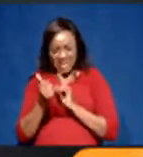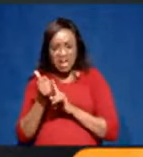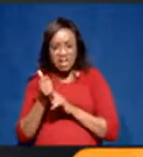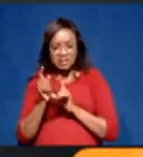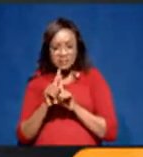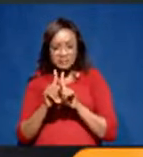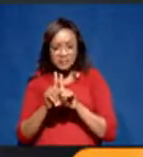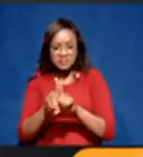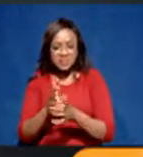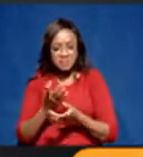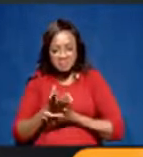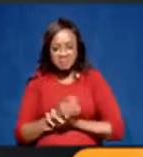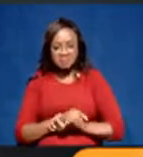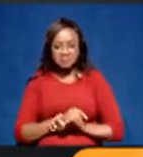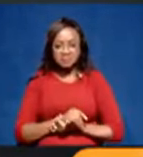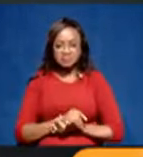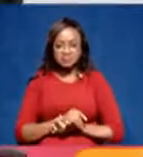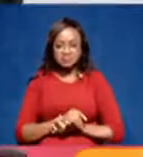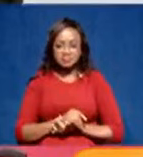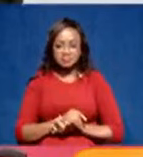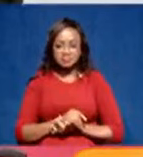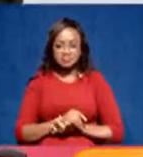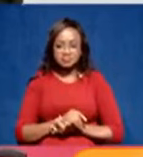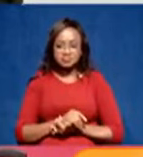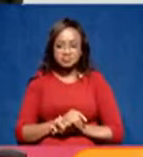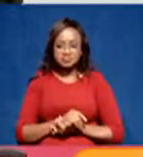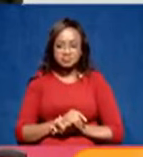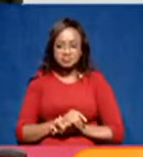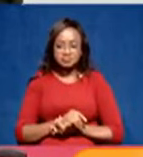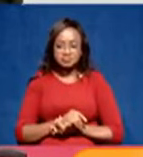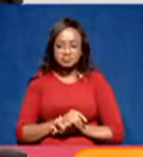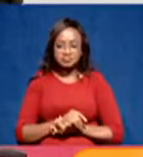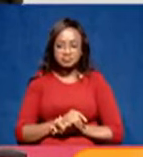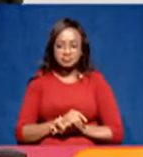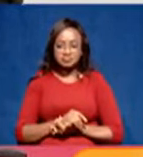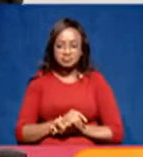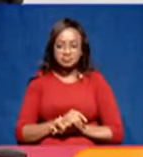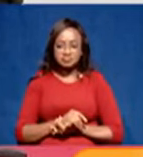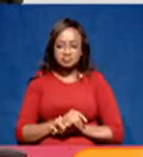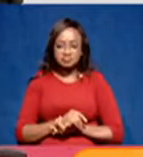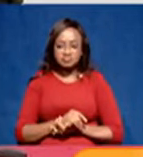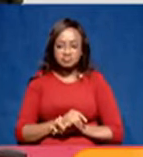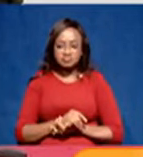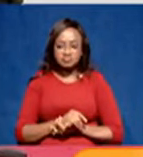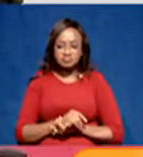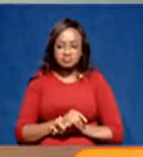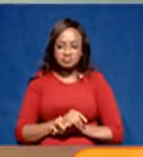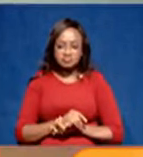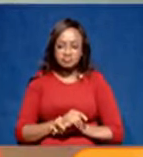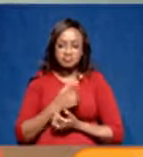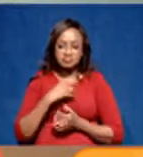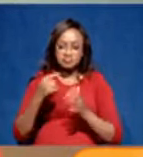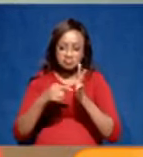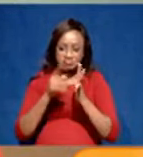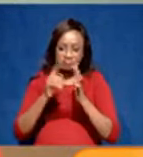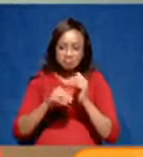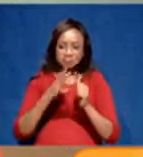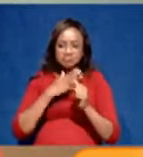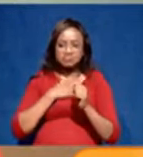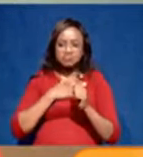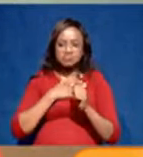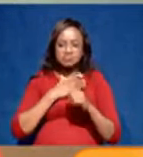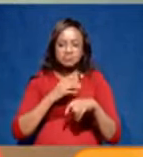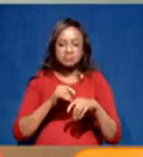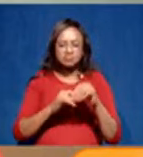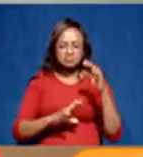drive SHIF better. No. That is being very simplistic, Kai. I've said, one, the fundamental change that we are doing with our healthcare